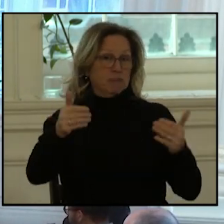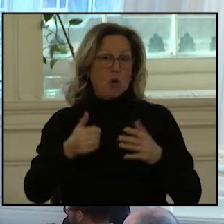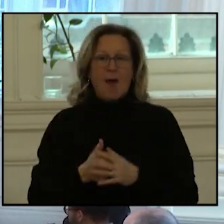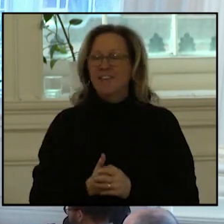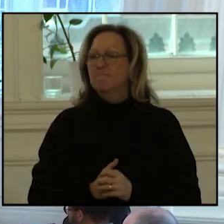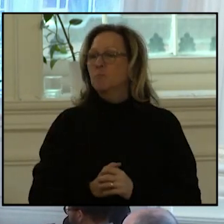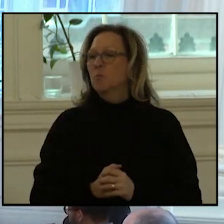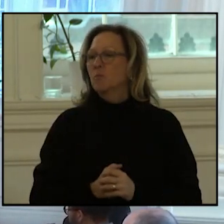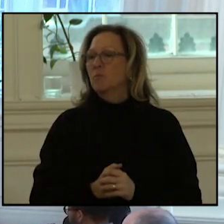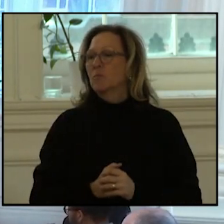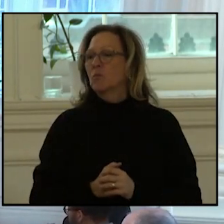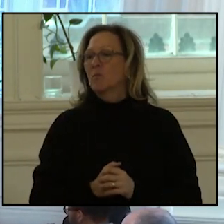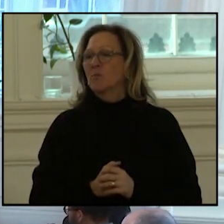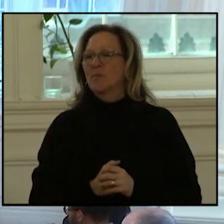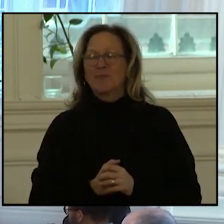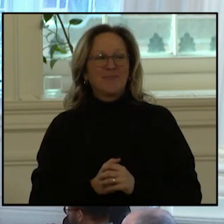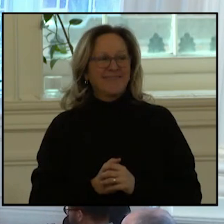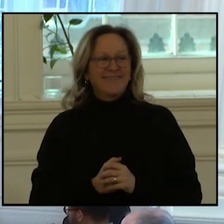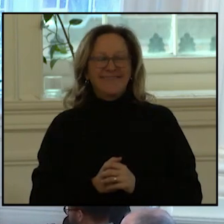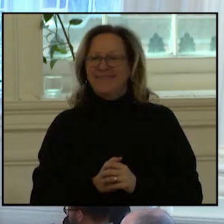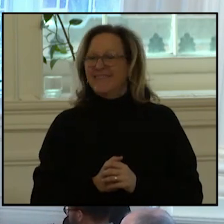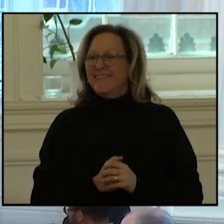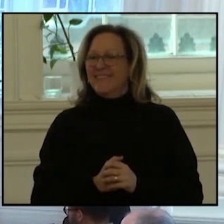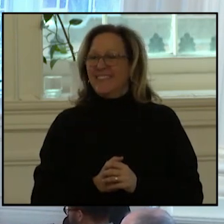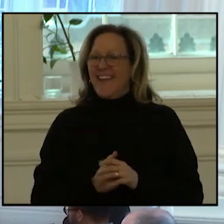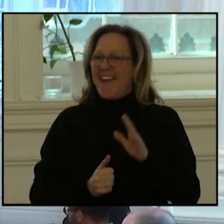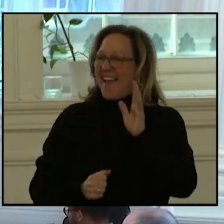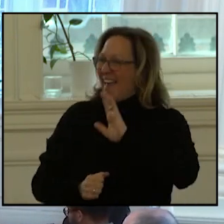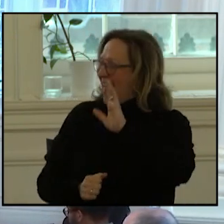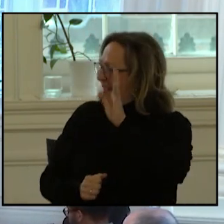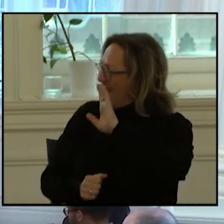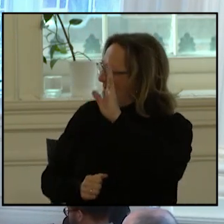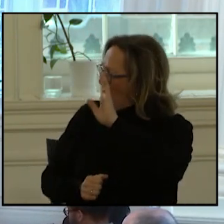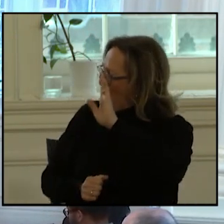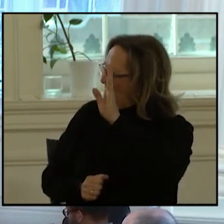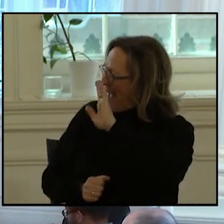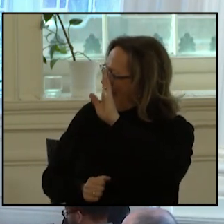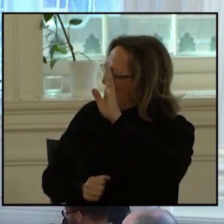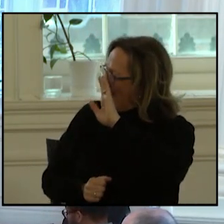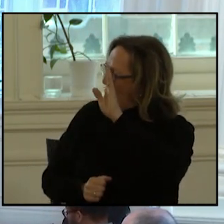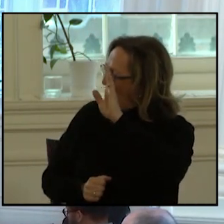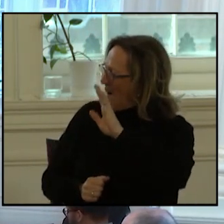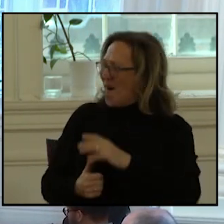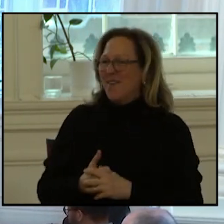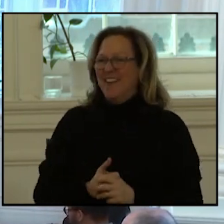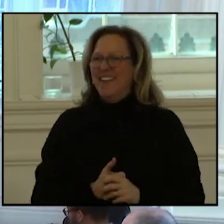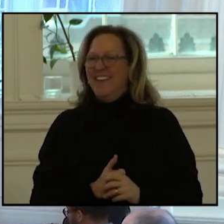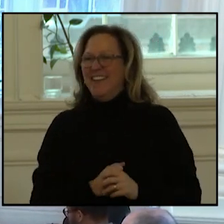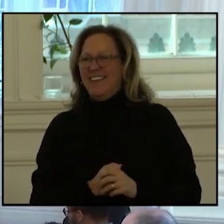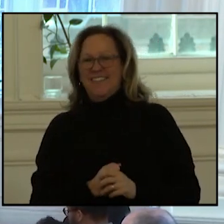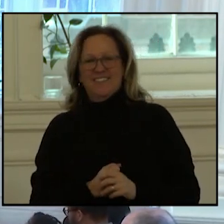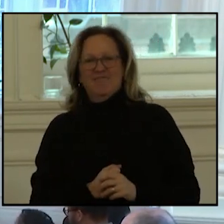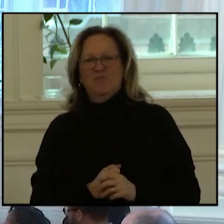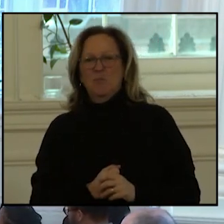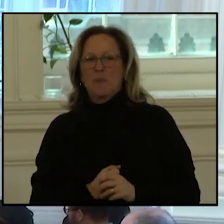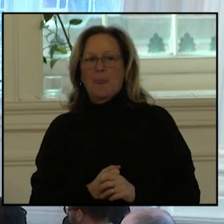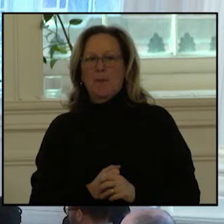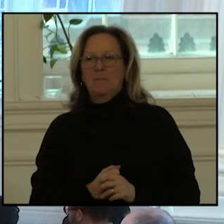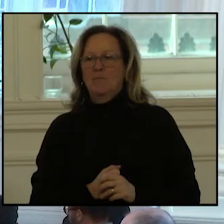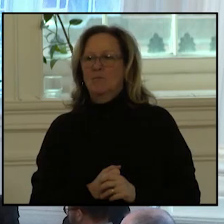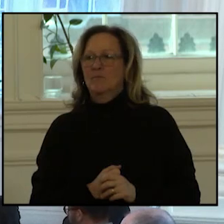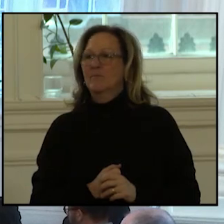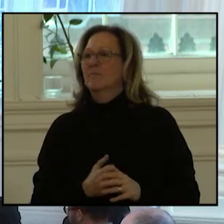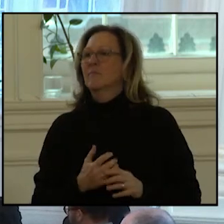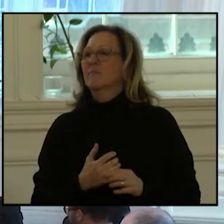Hi, guys. How's everybody doing? Hello. John. Great heart griot. Guess I should stand up. Yes, thank